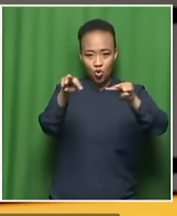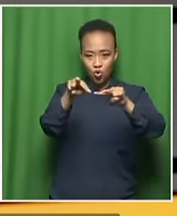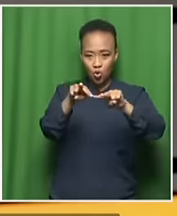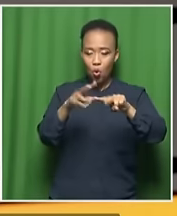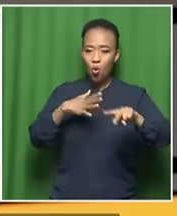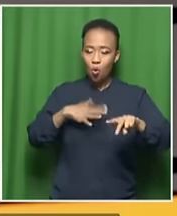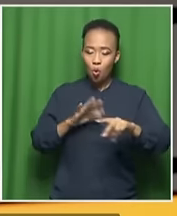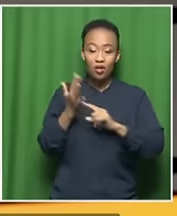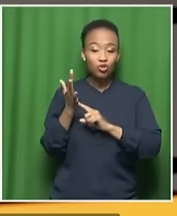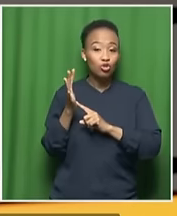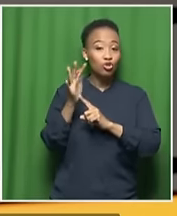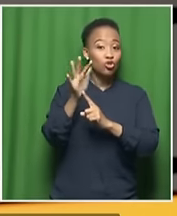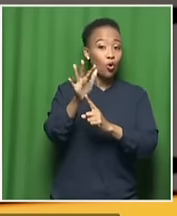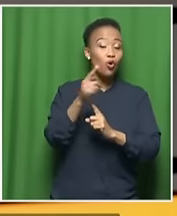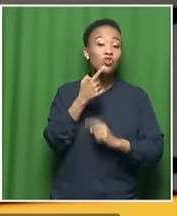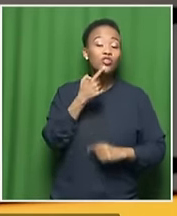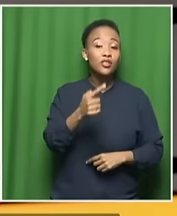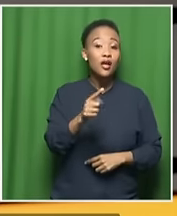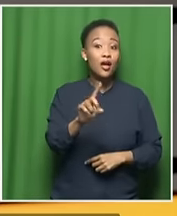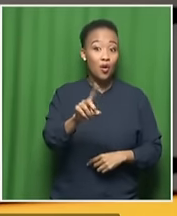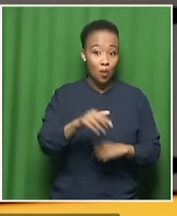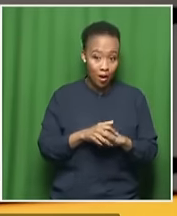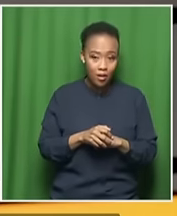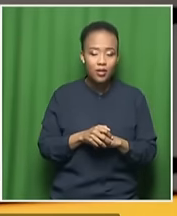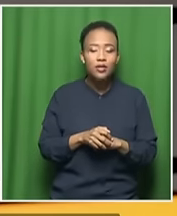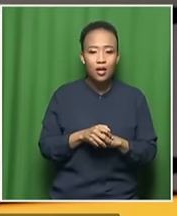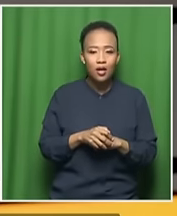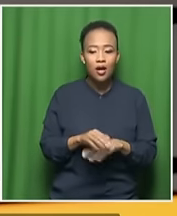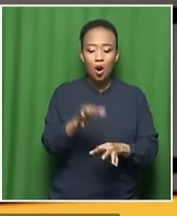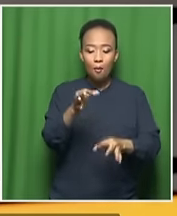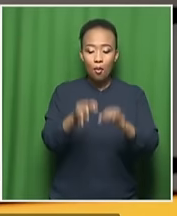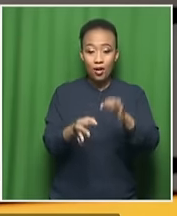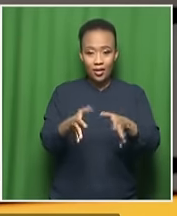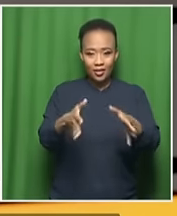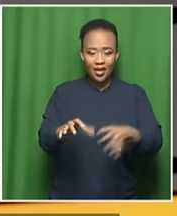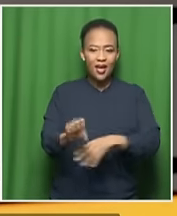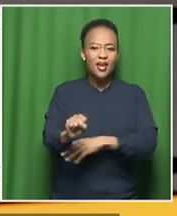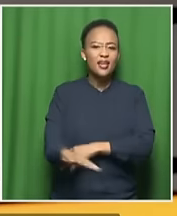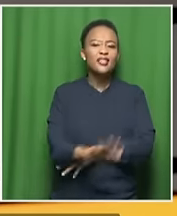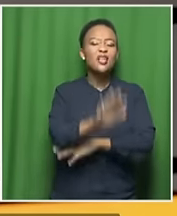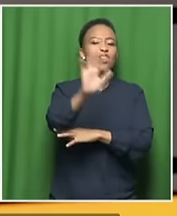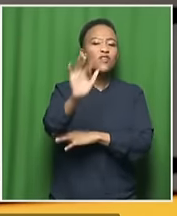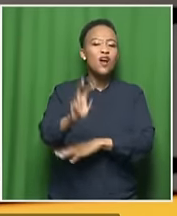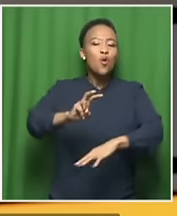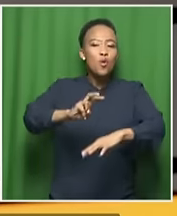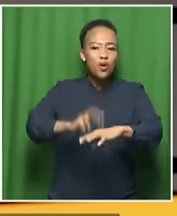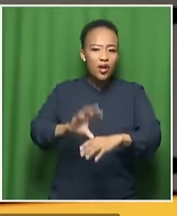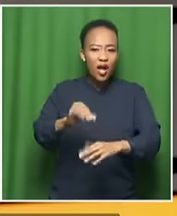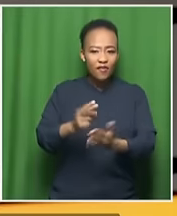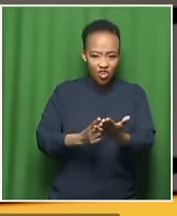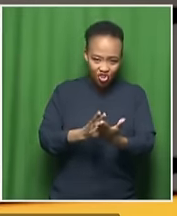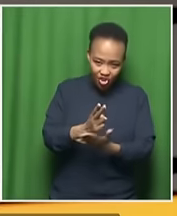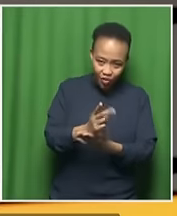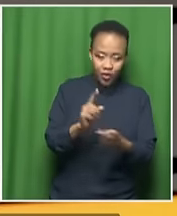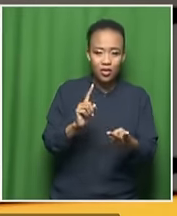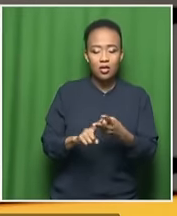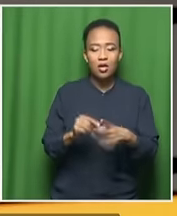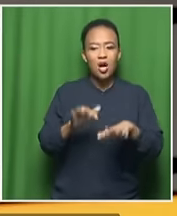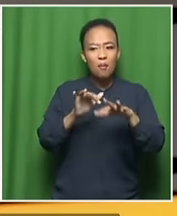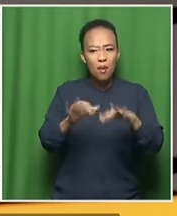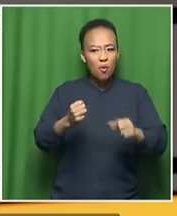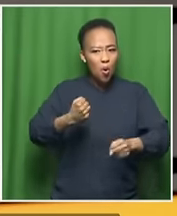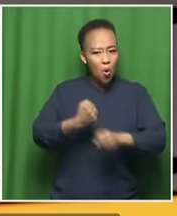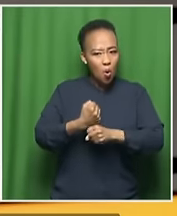must bring back respect in politics in South Africa, integrity, hard-working people,